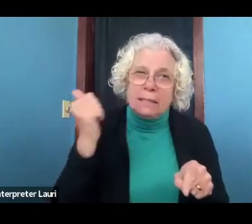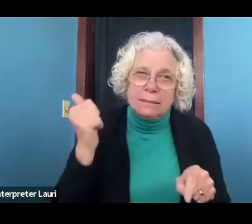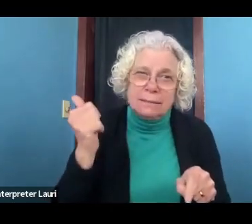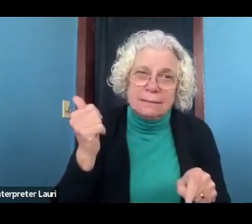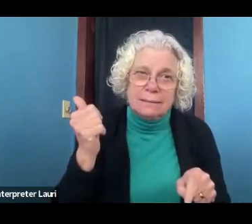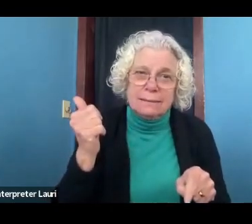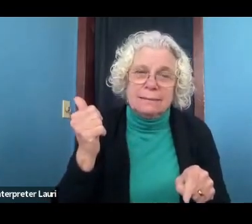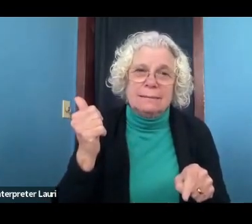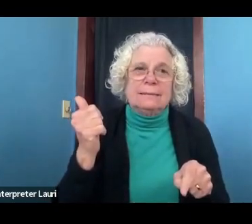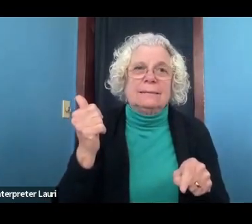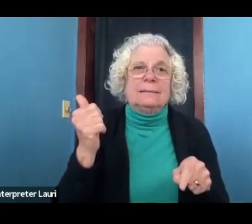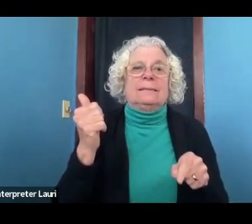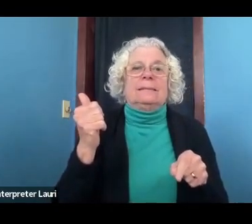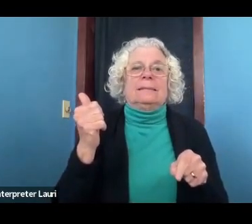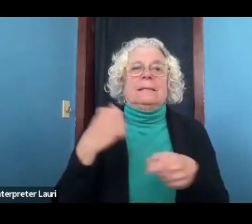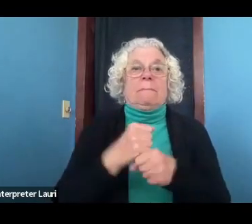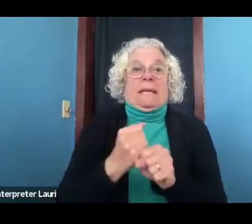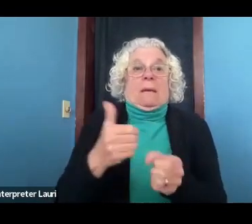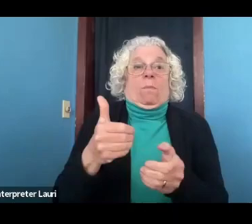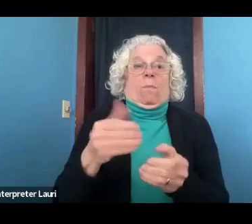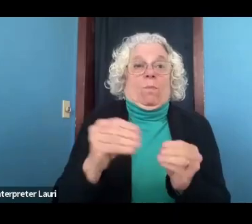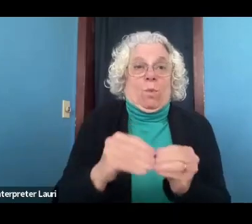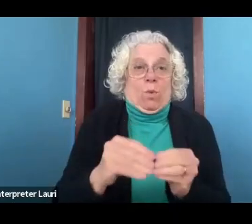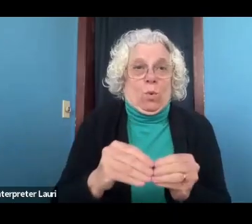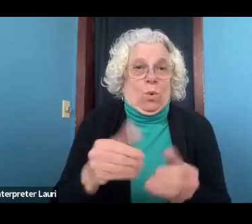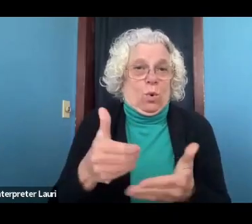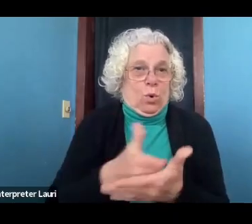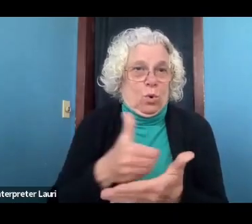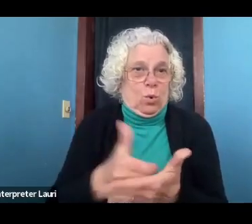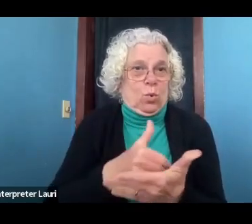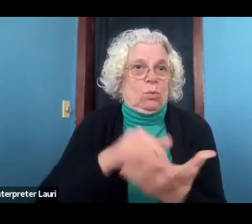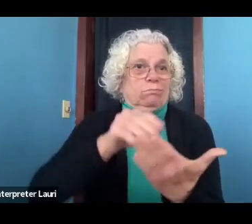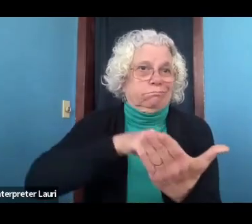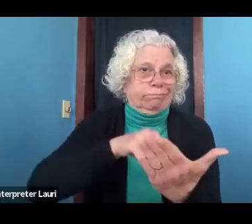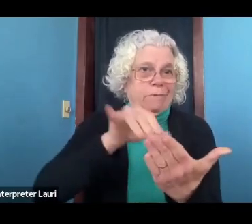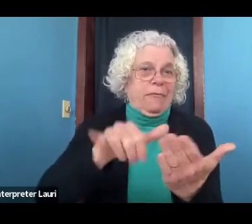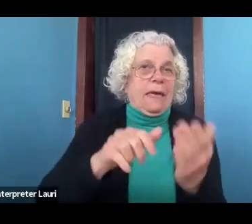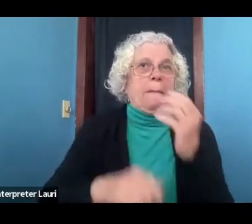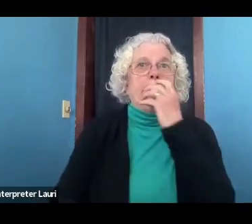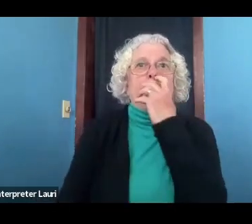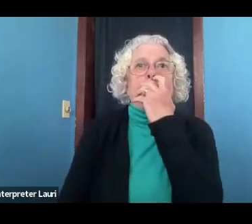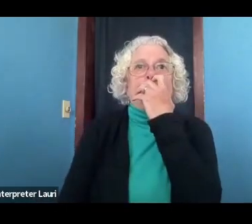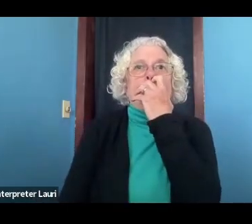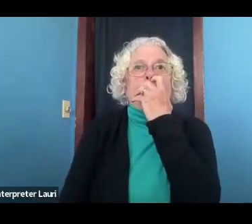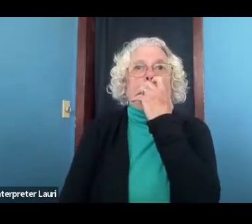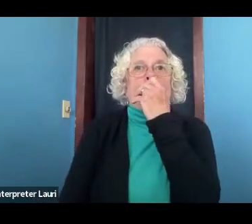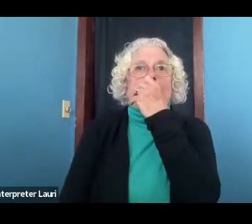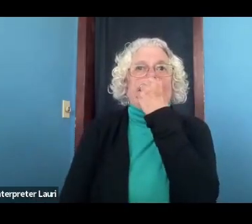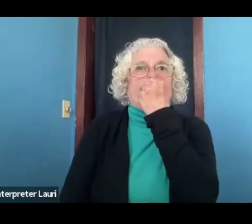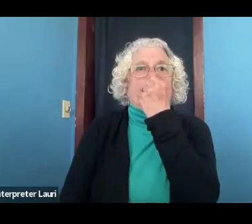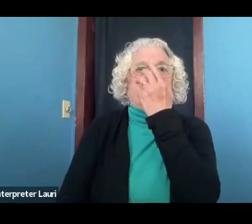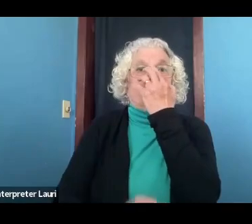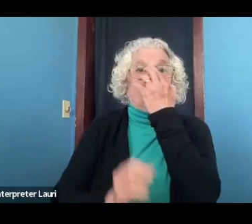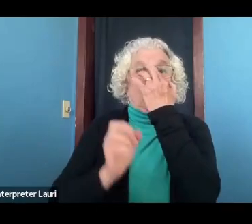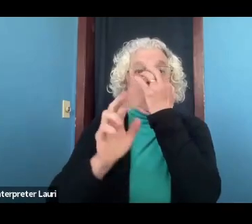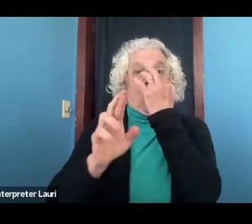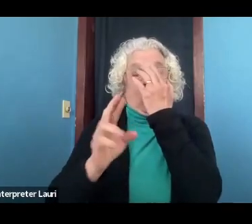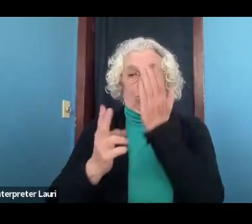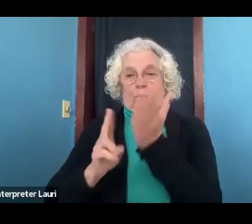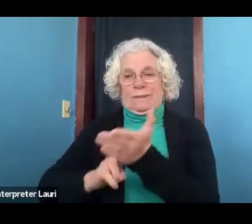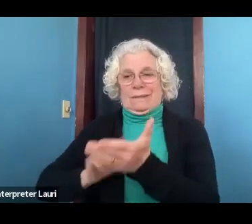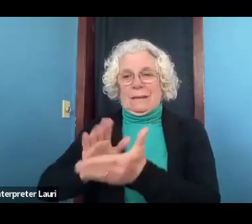revoke a healthcare provider by putting a new one into play. You can also sign a